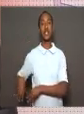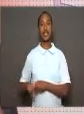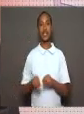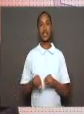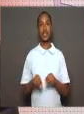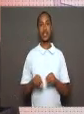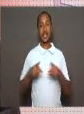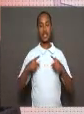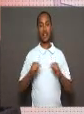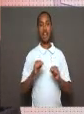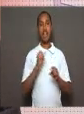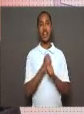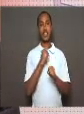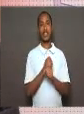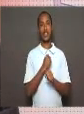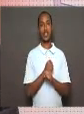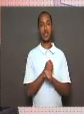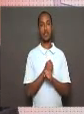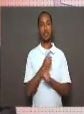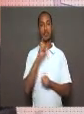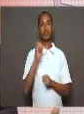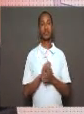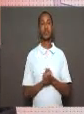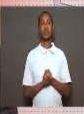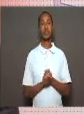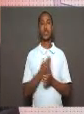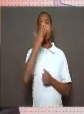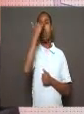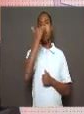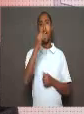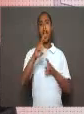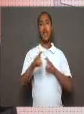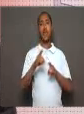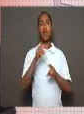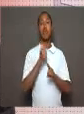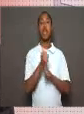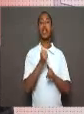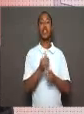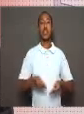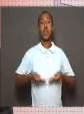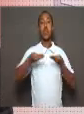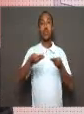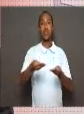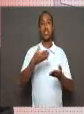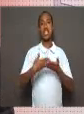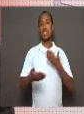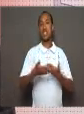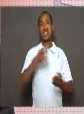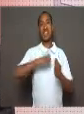Students, let us try an activity. Why do metals lose their electrons